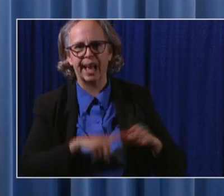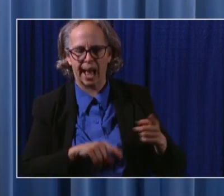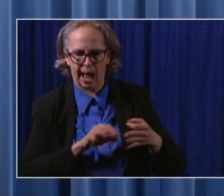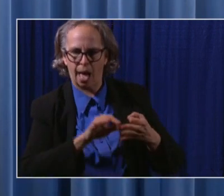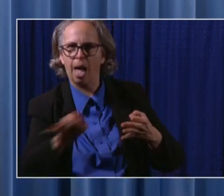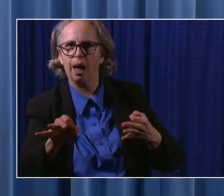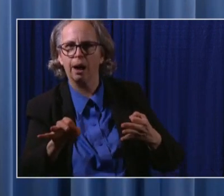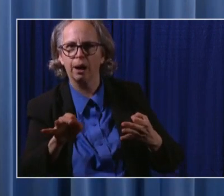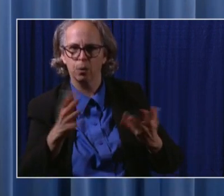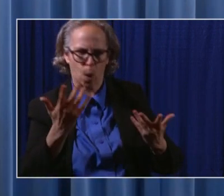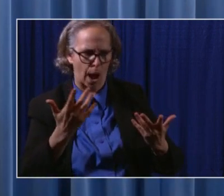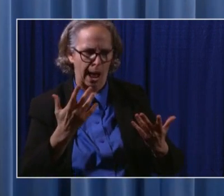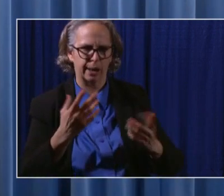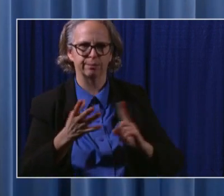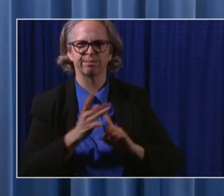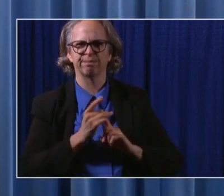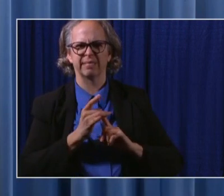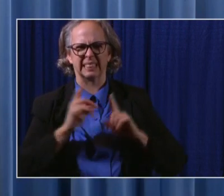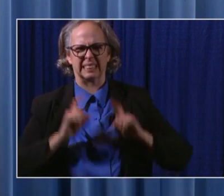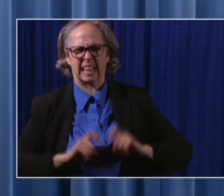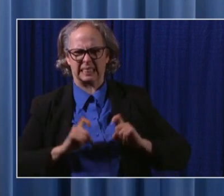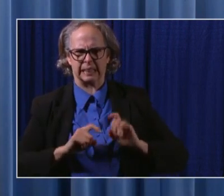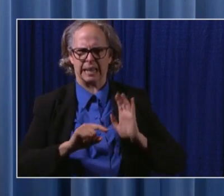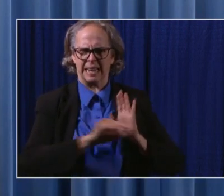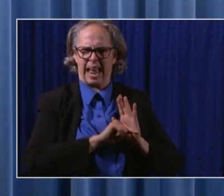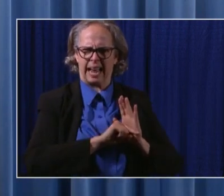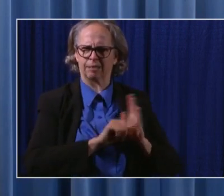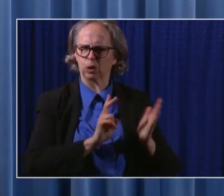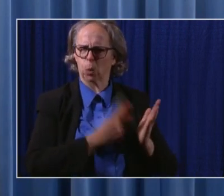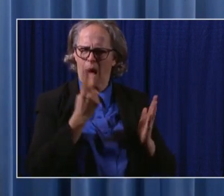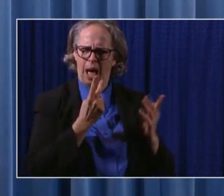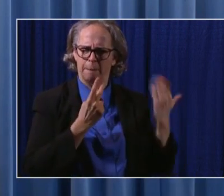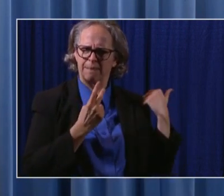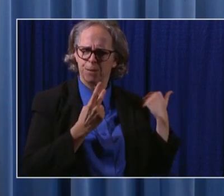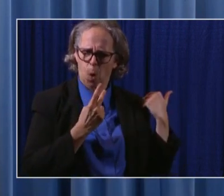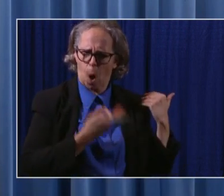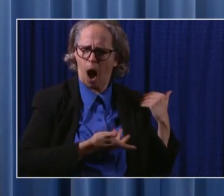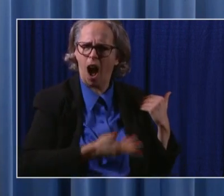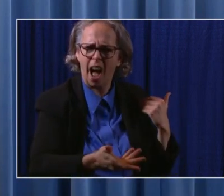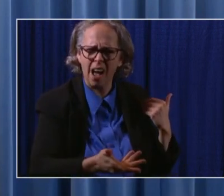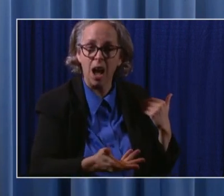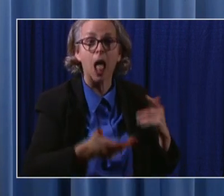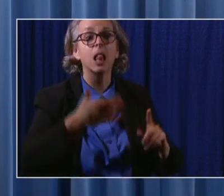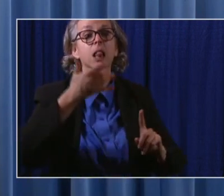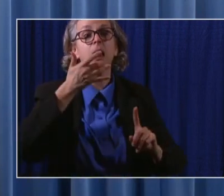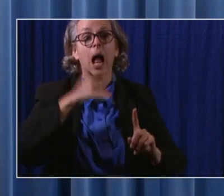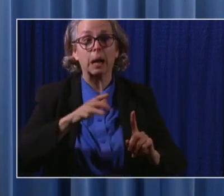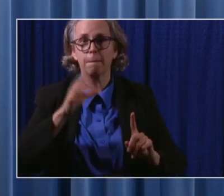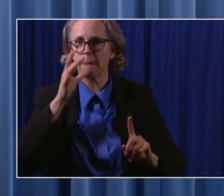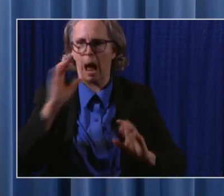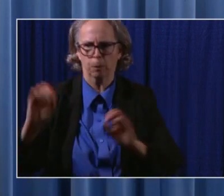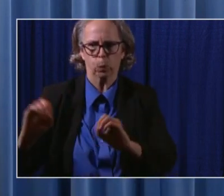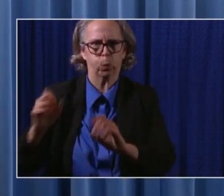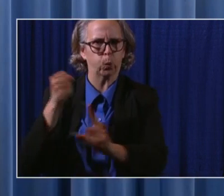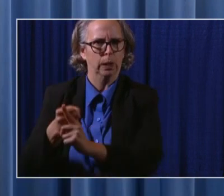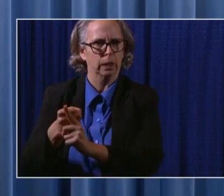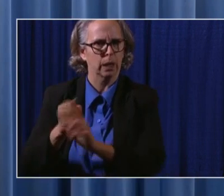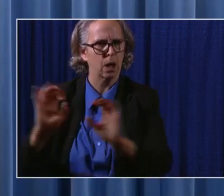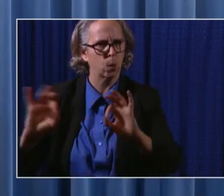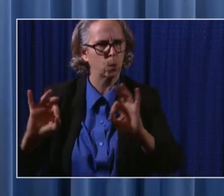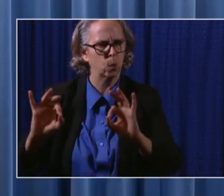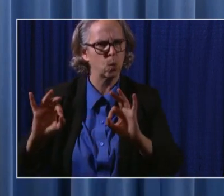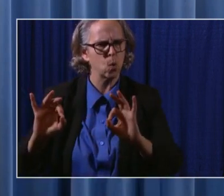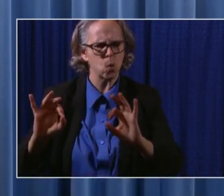coronavirus tests for the process to move forward. Luckily, the mom didn't get sick. However, the reach of